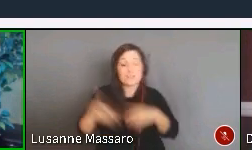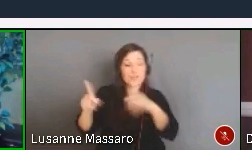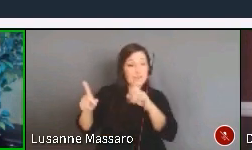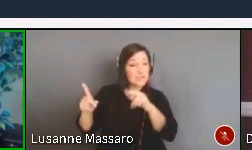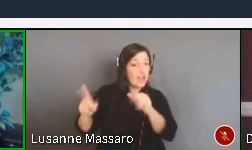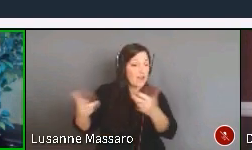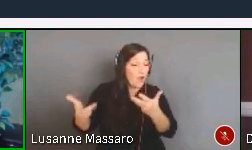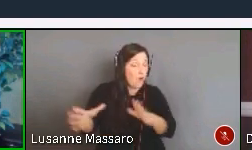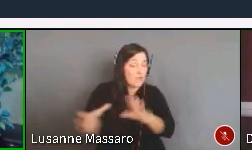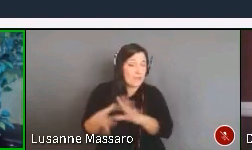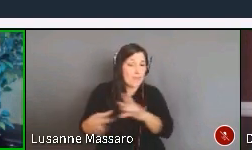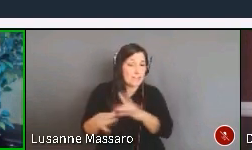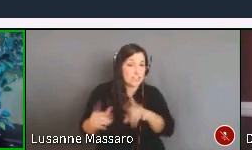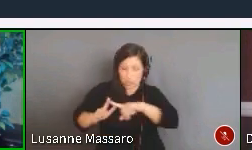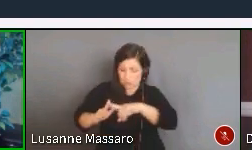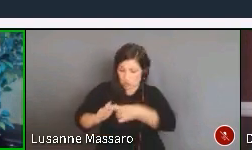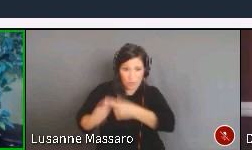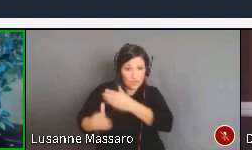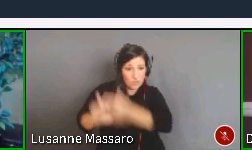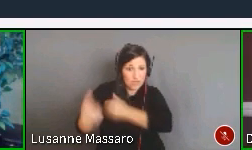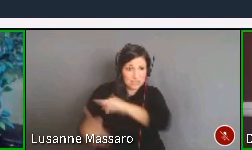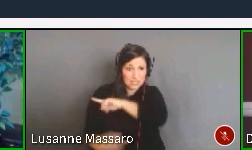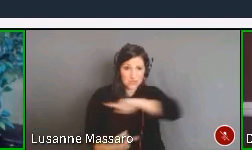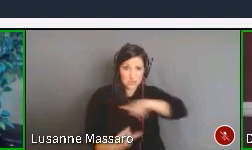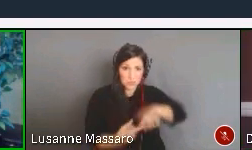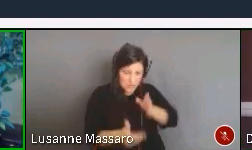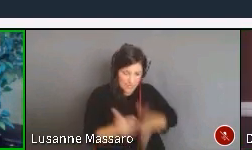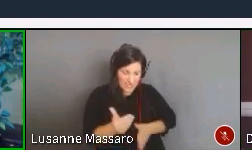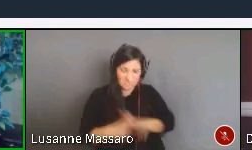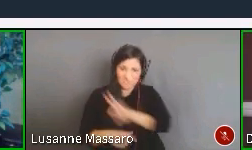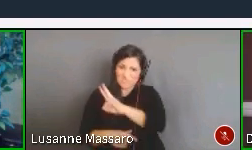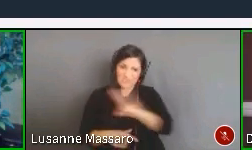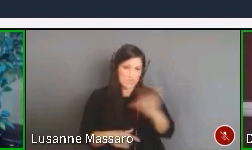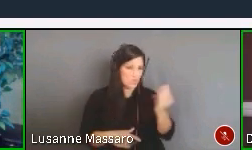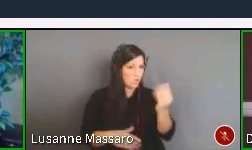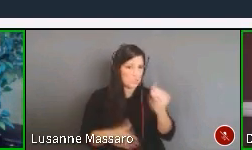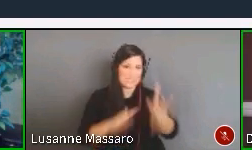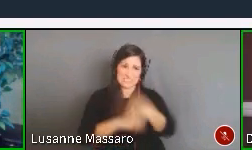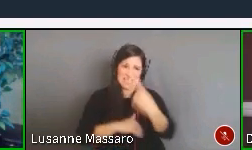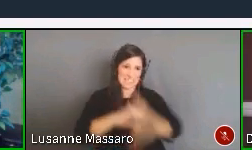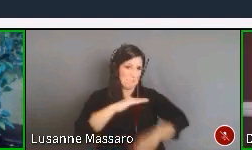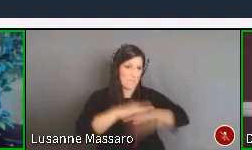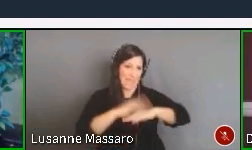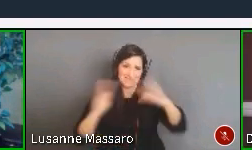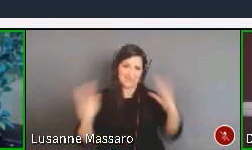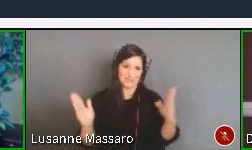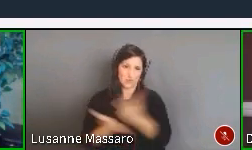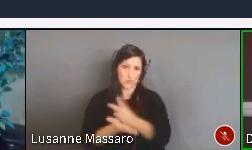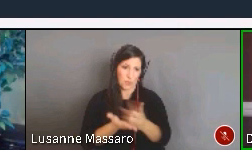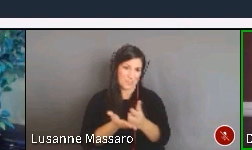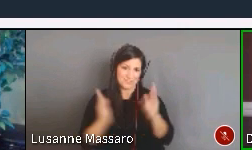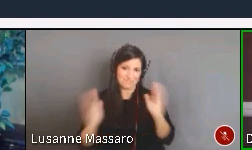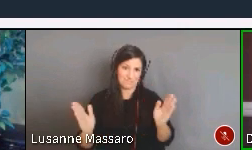the end of the process is really 7 to To 14 days max. Yeah. Absolutely. And if you guys go to the website and